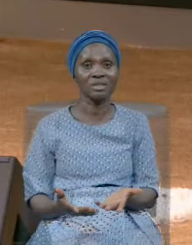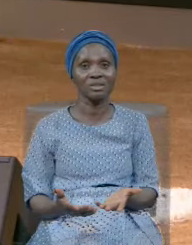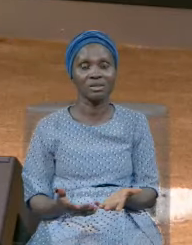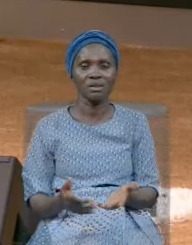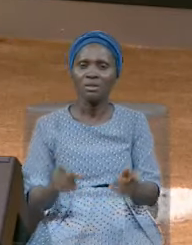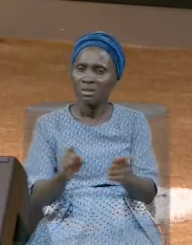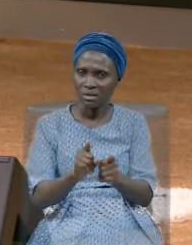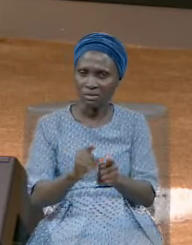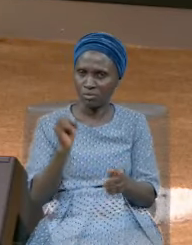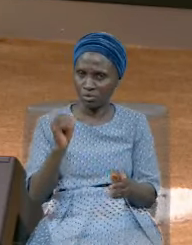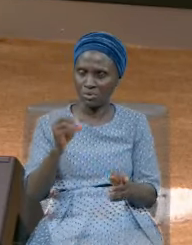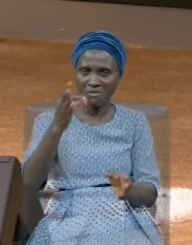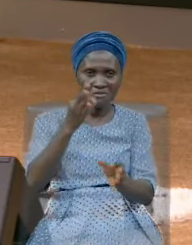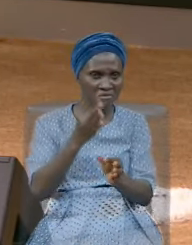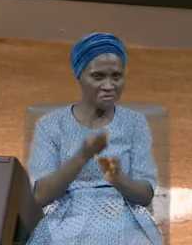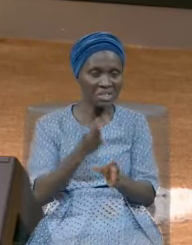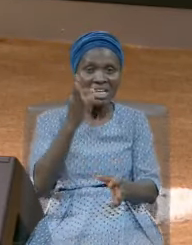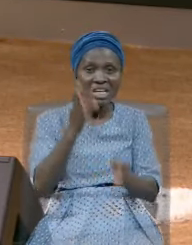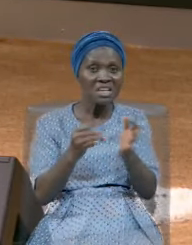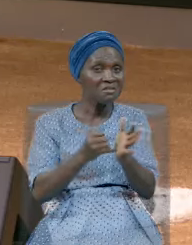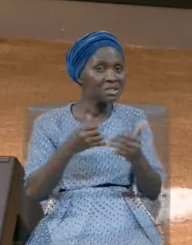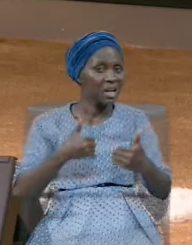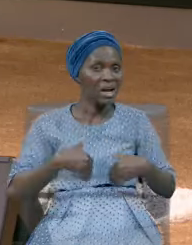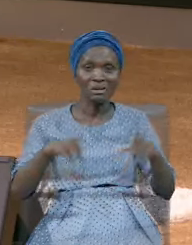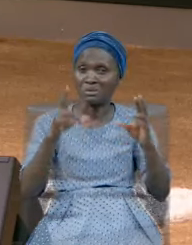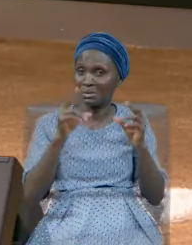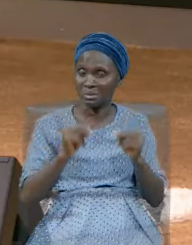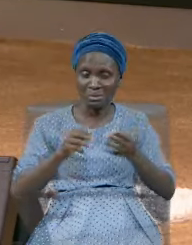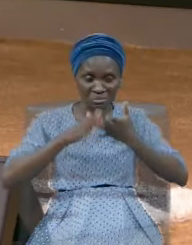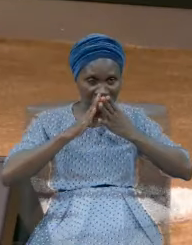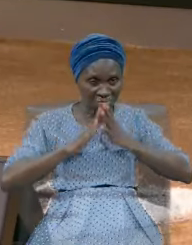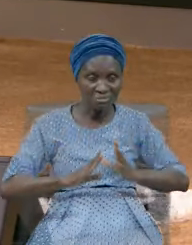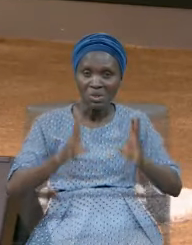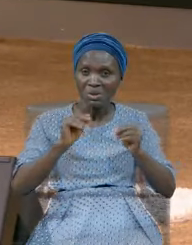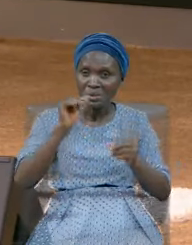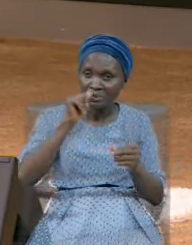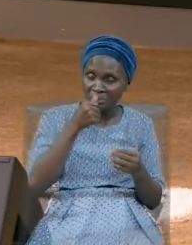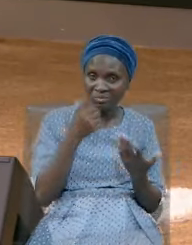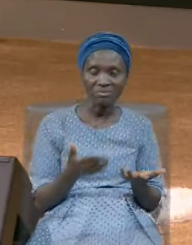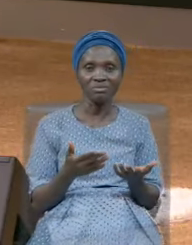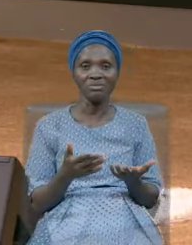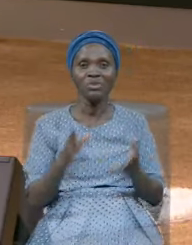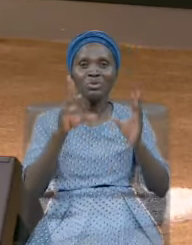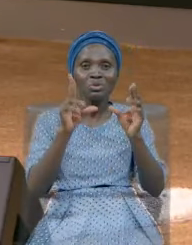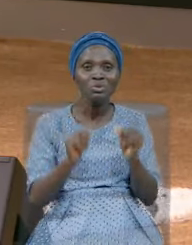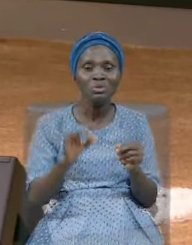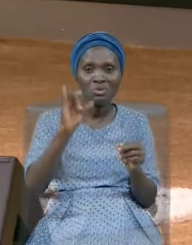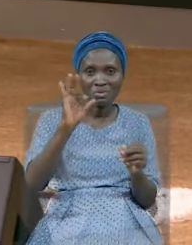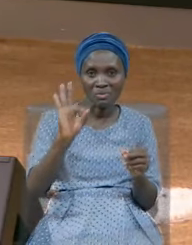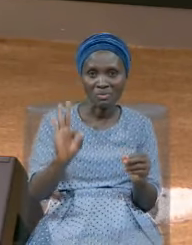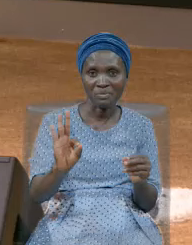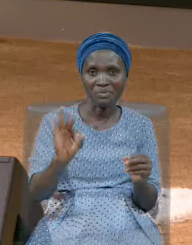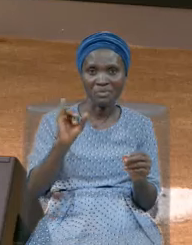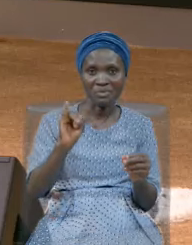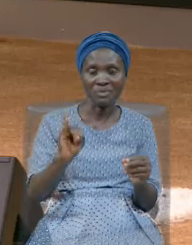gentleness, no meekness, no fidelity. The word there is faith, but it's fidelity. It has no fidelity. It